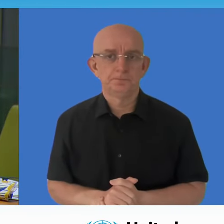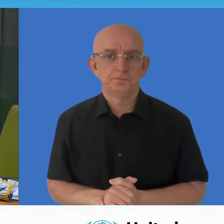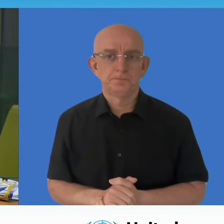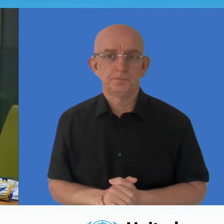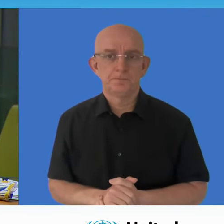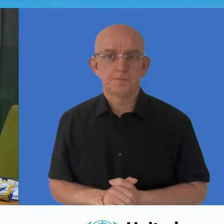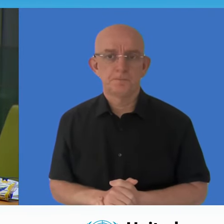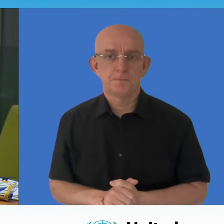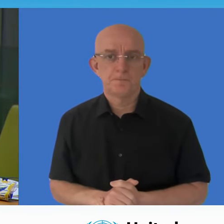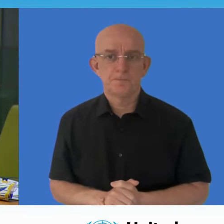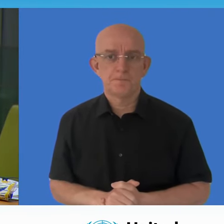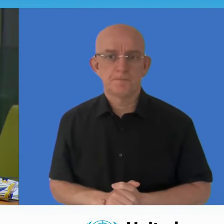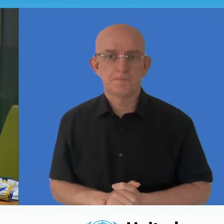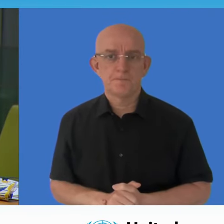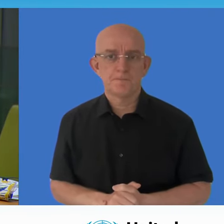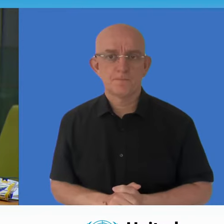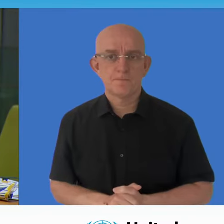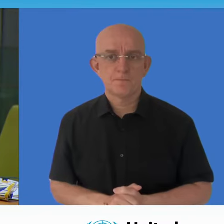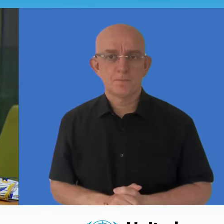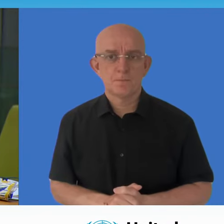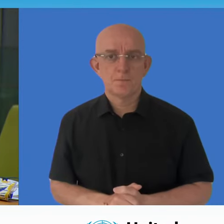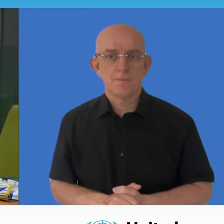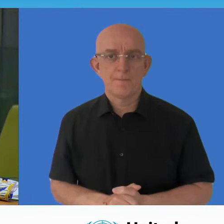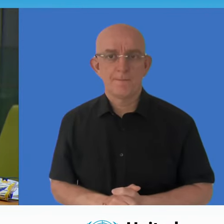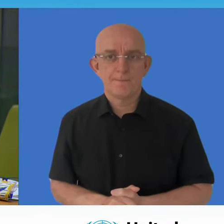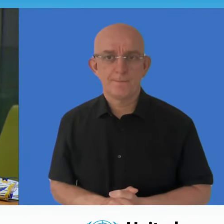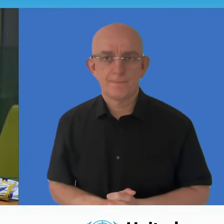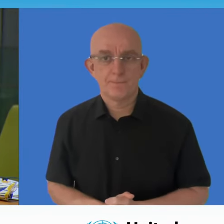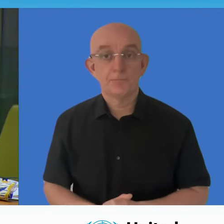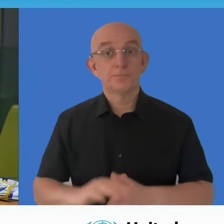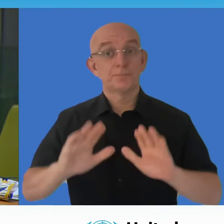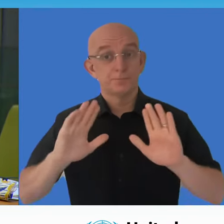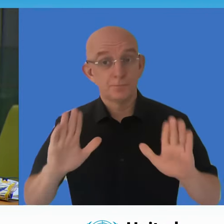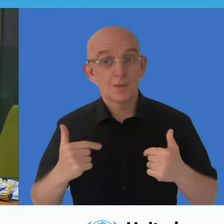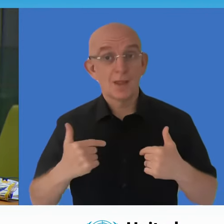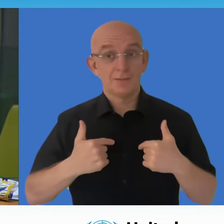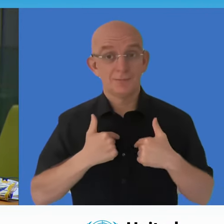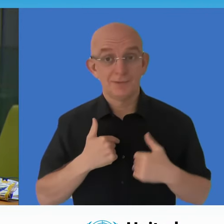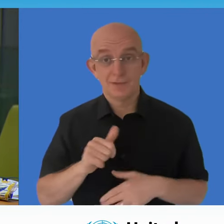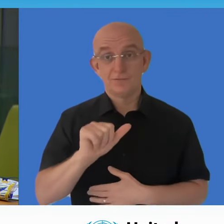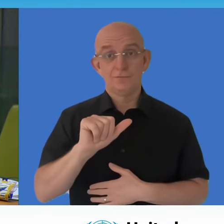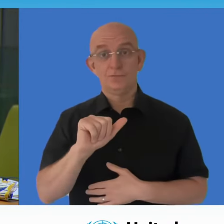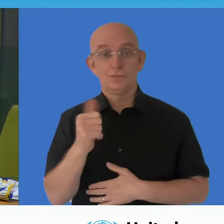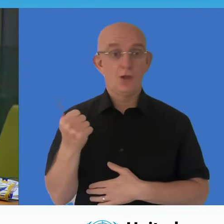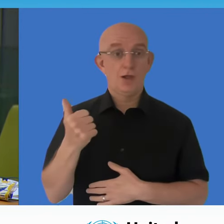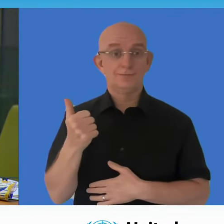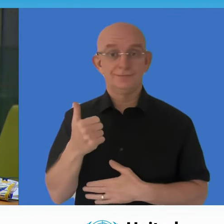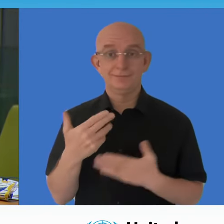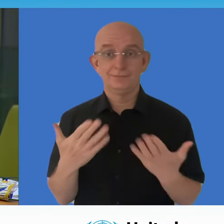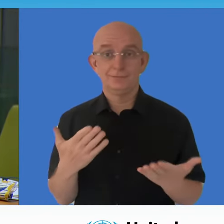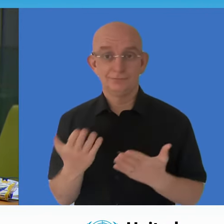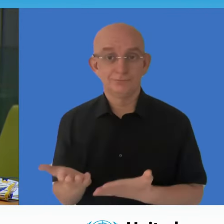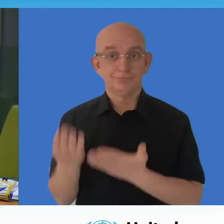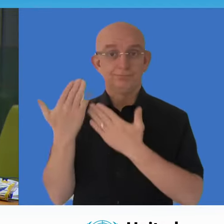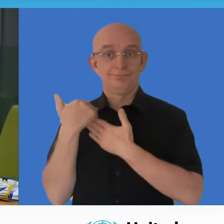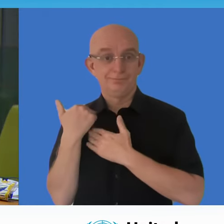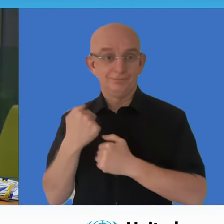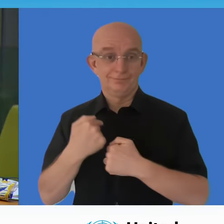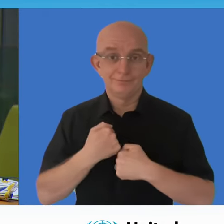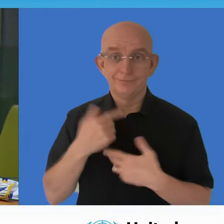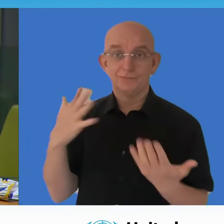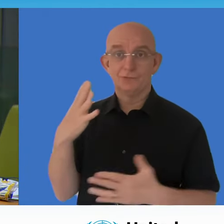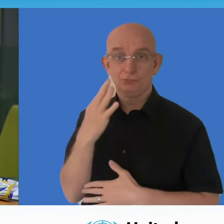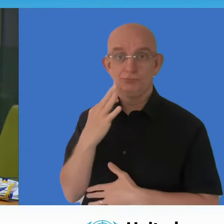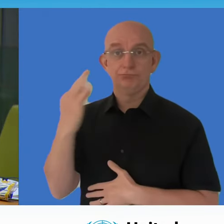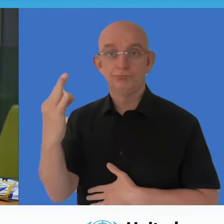So this is my first ECOSOC Youth Forum since being appointed as Assistant Secretary General for Youth Affairs.